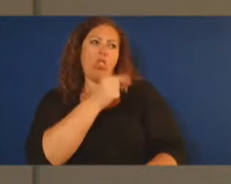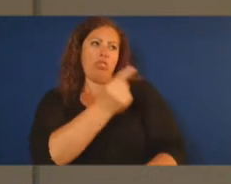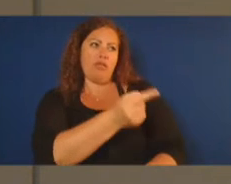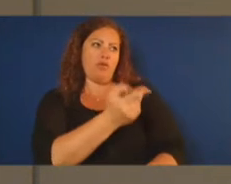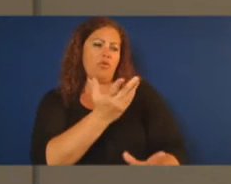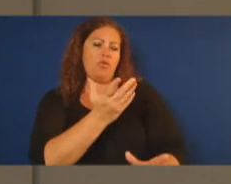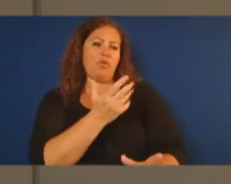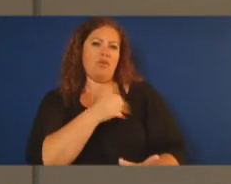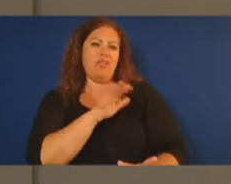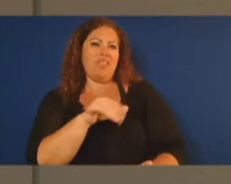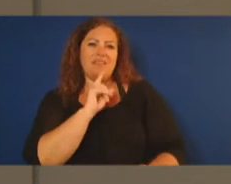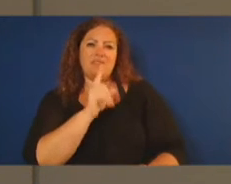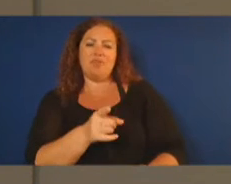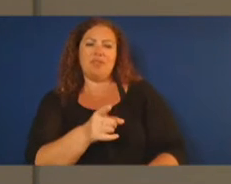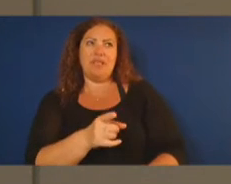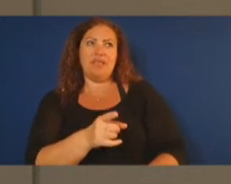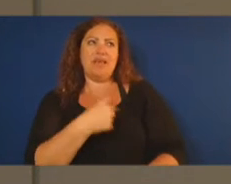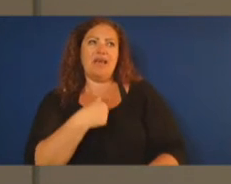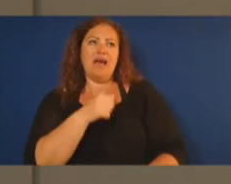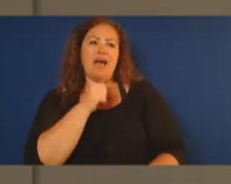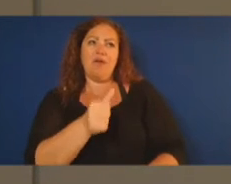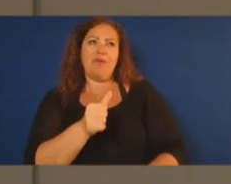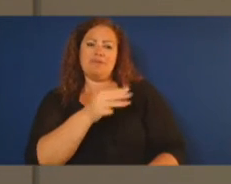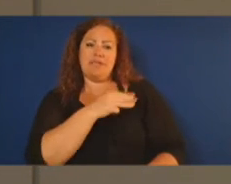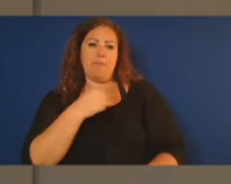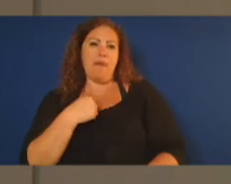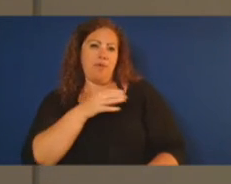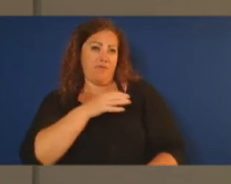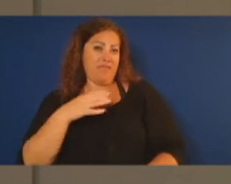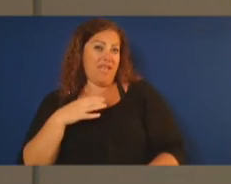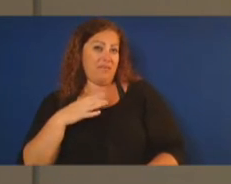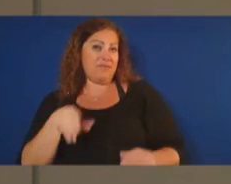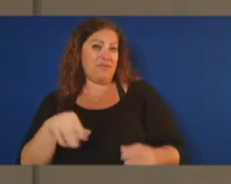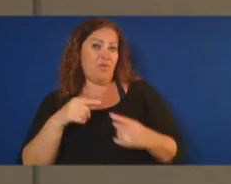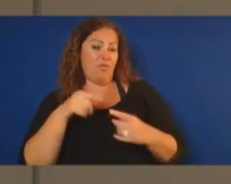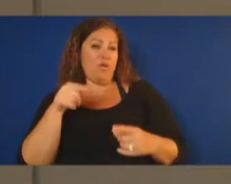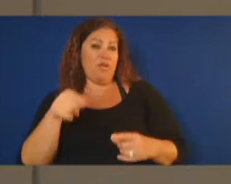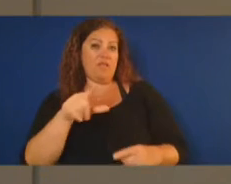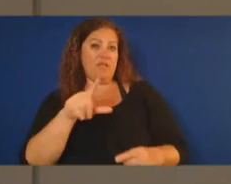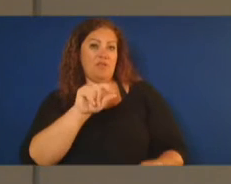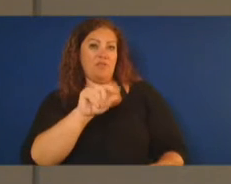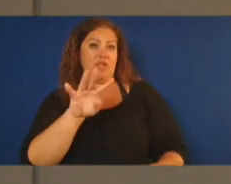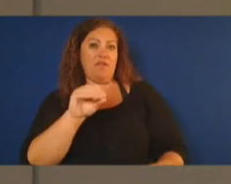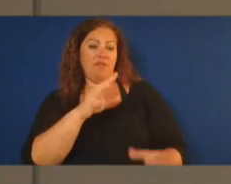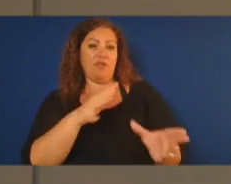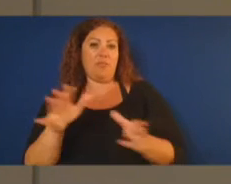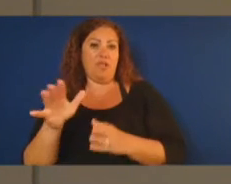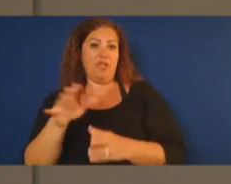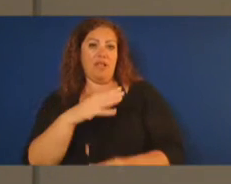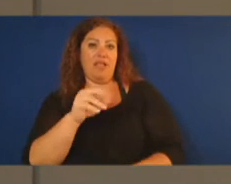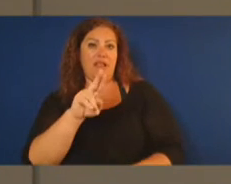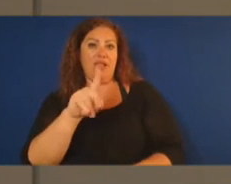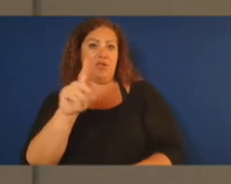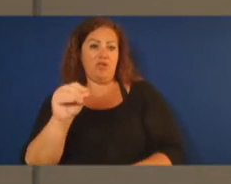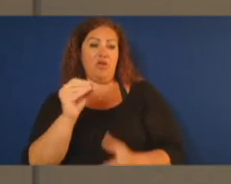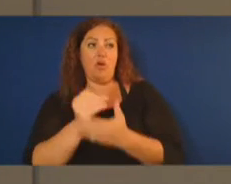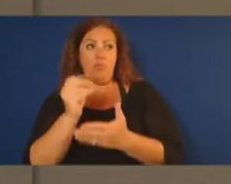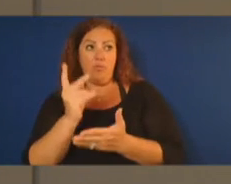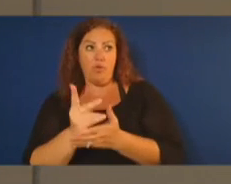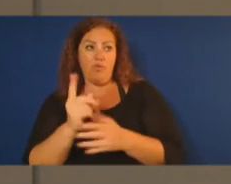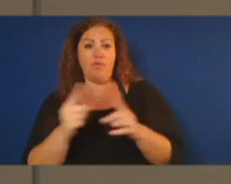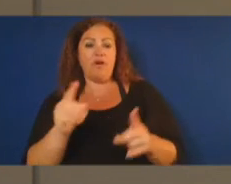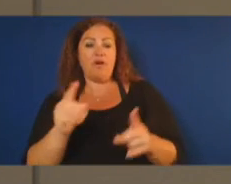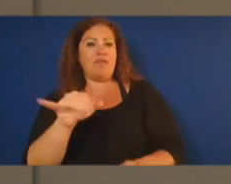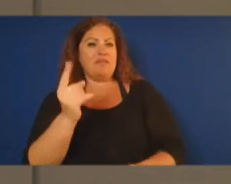it's really just I I wasn't a member of the council when the 2040 plan and the Udo was approved but it's something that I'm